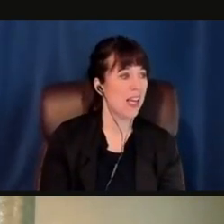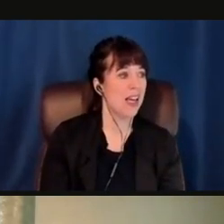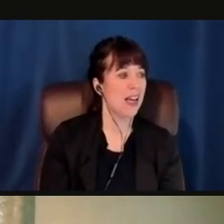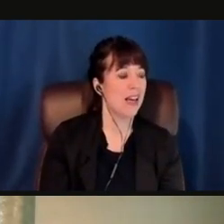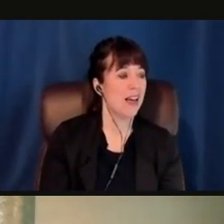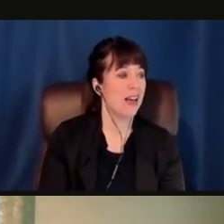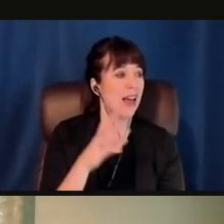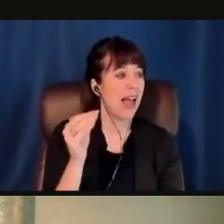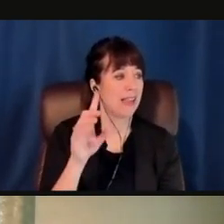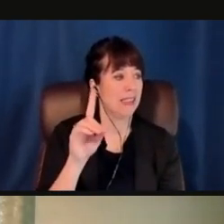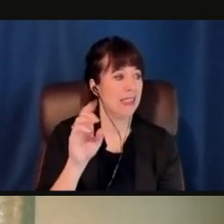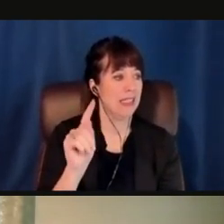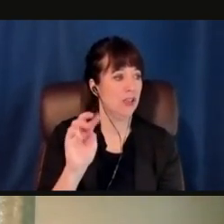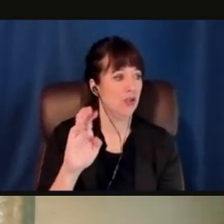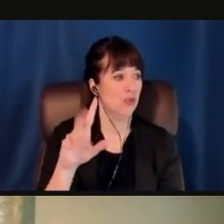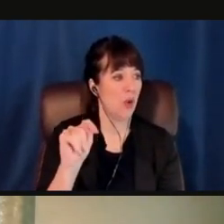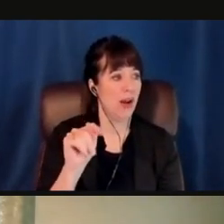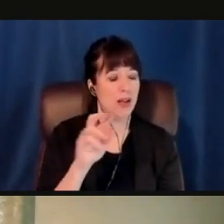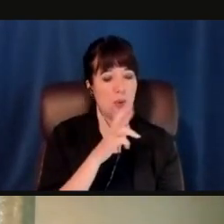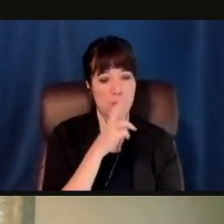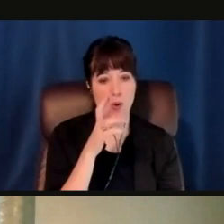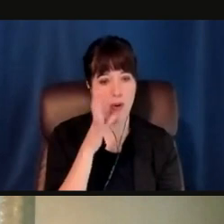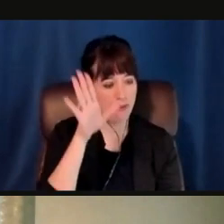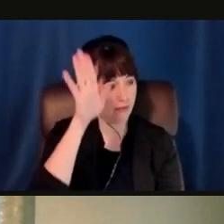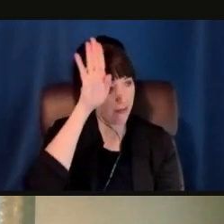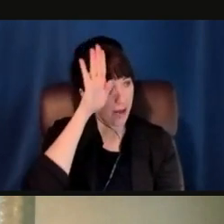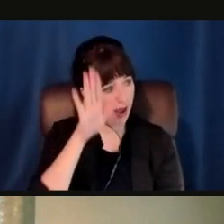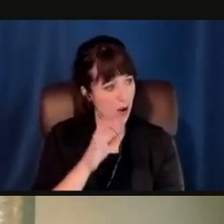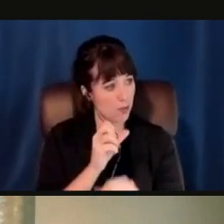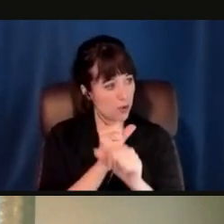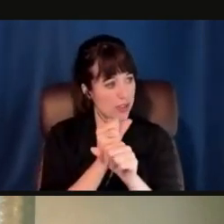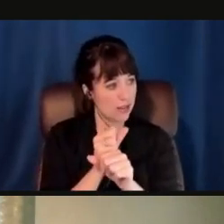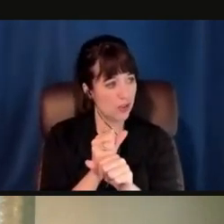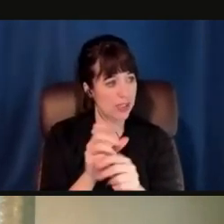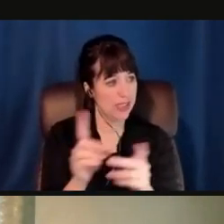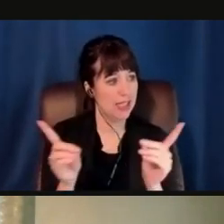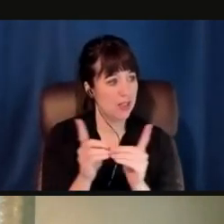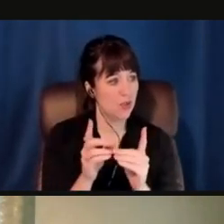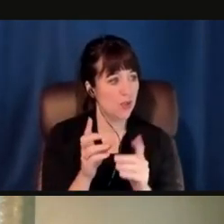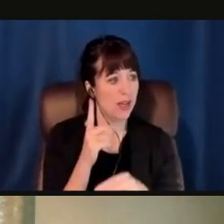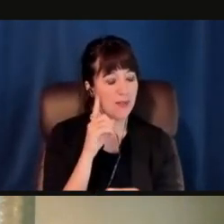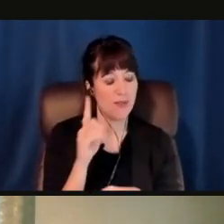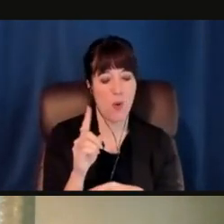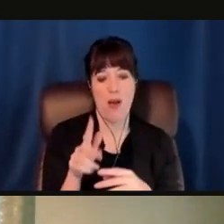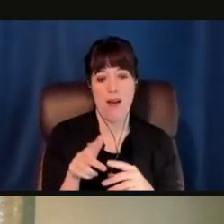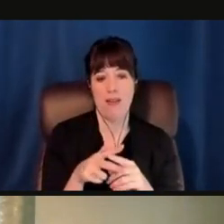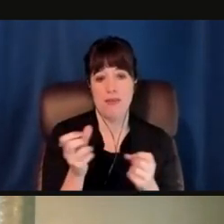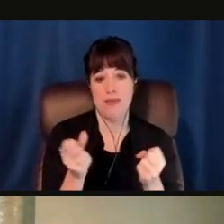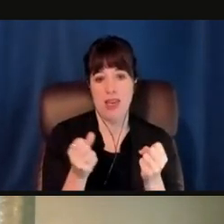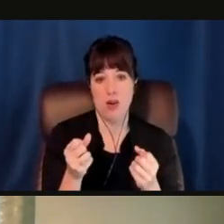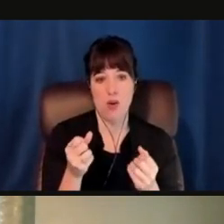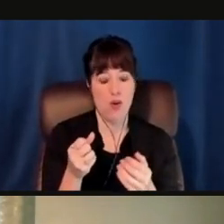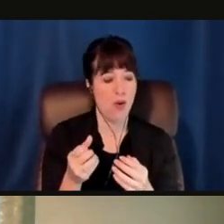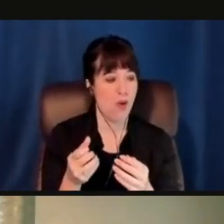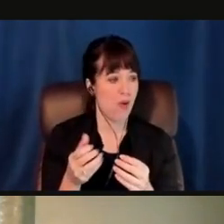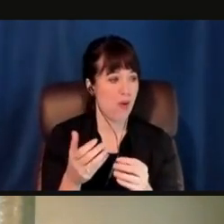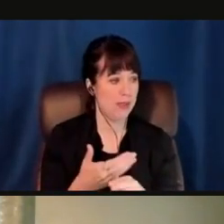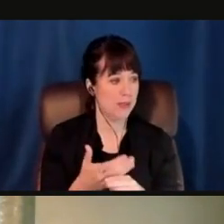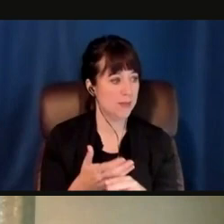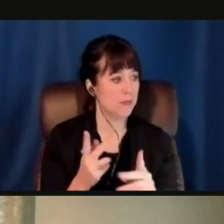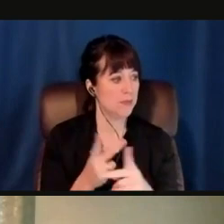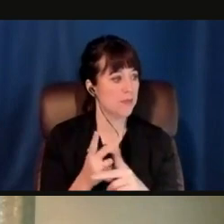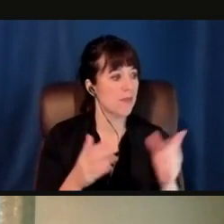And Detroit Rural Fire Protection District for vehicle maintenance, item 3.3C, or excuse me, E, the Domestic